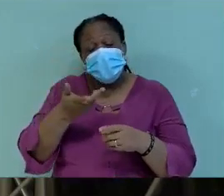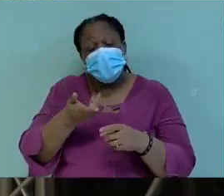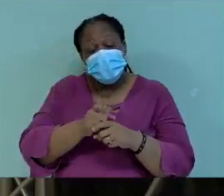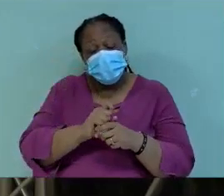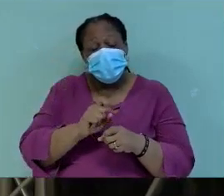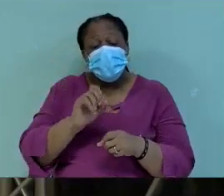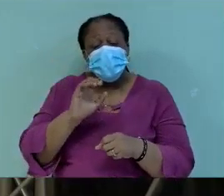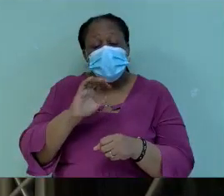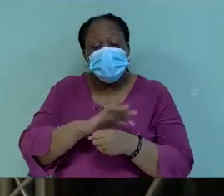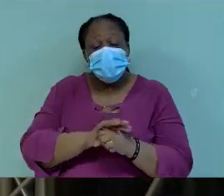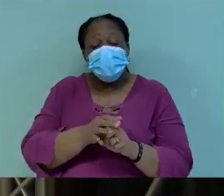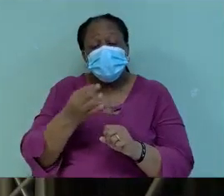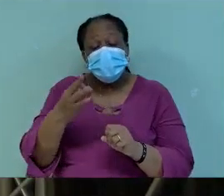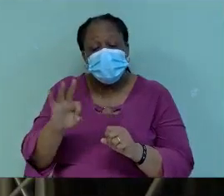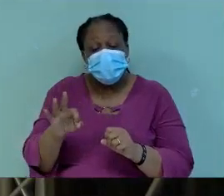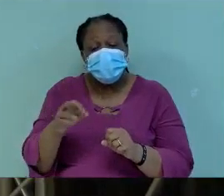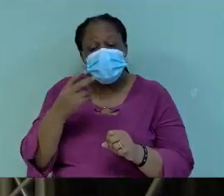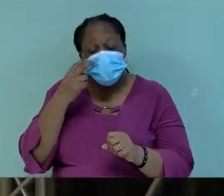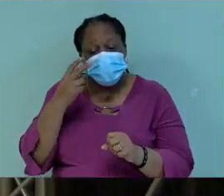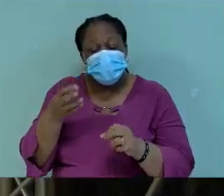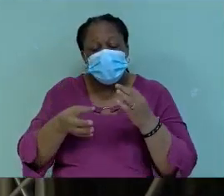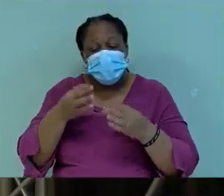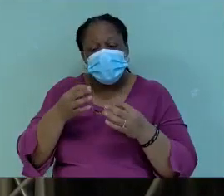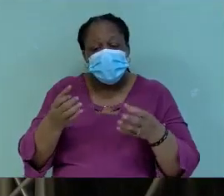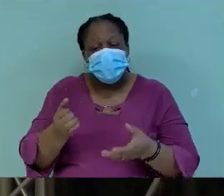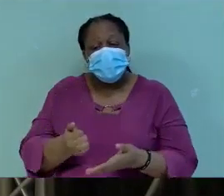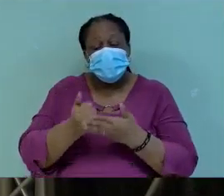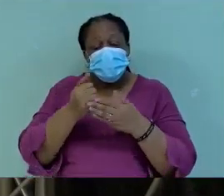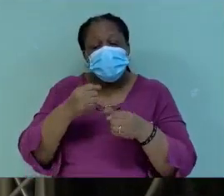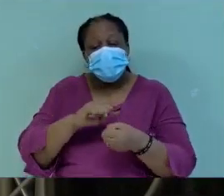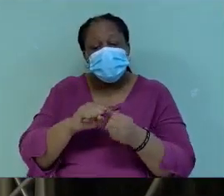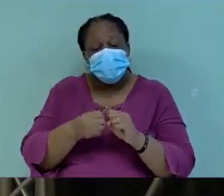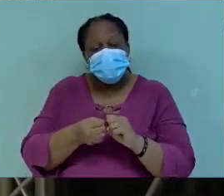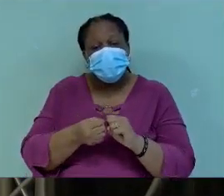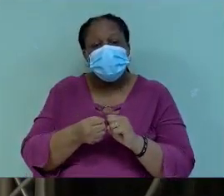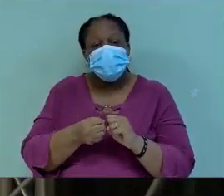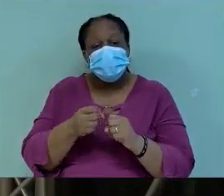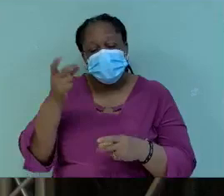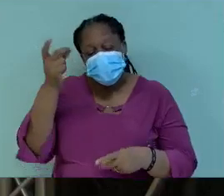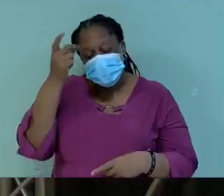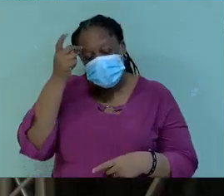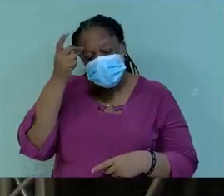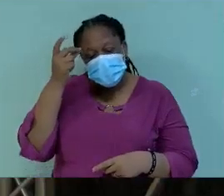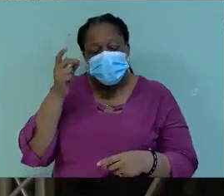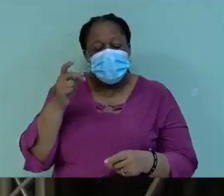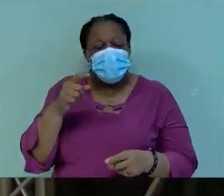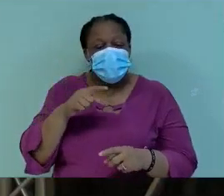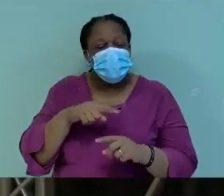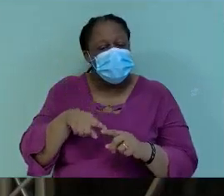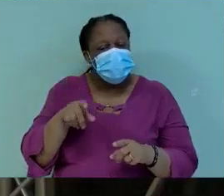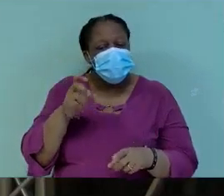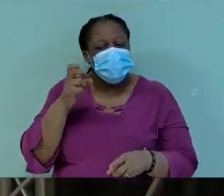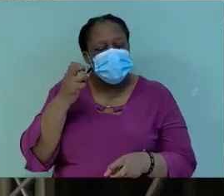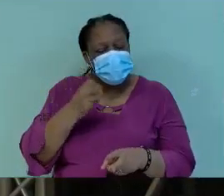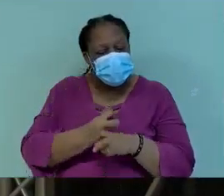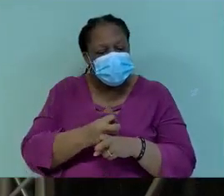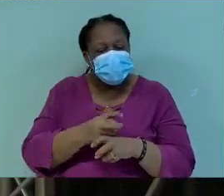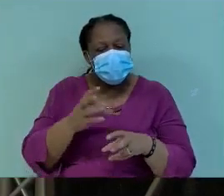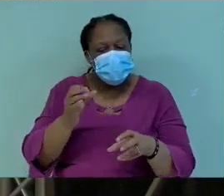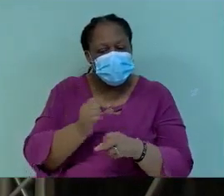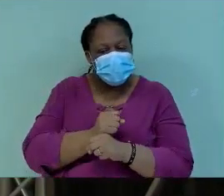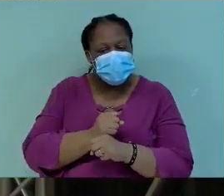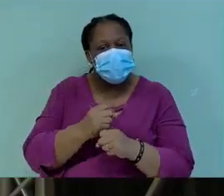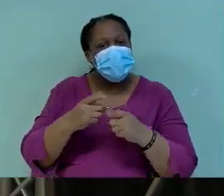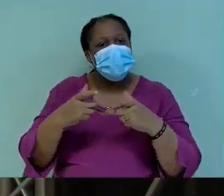fight off the virus. The problem with that is it's difficult to get those antibodies in large volumes